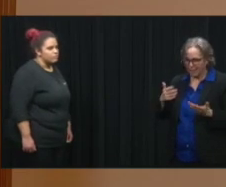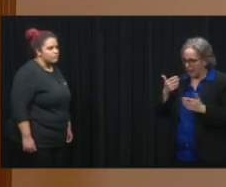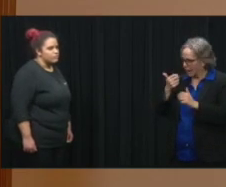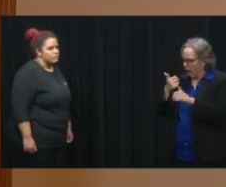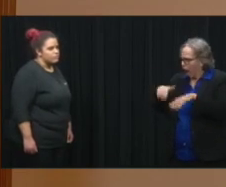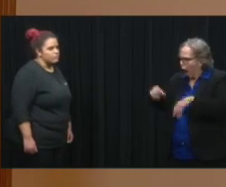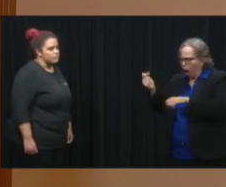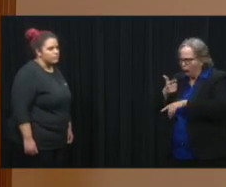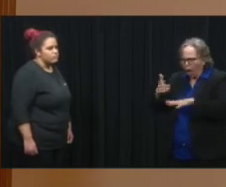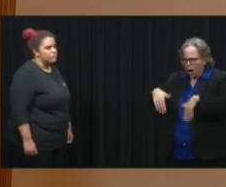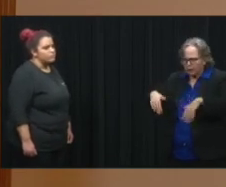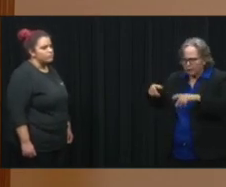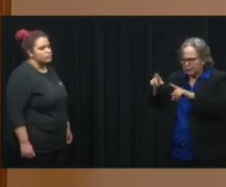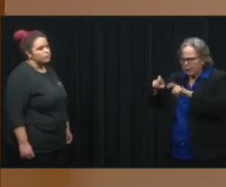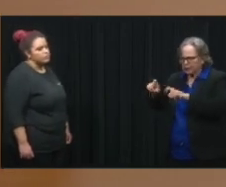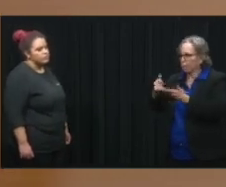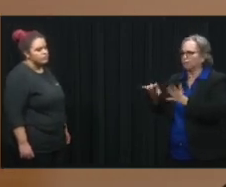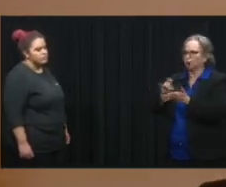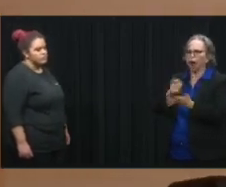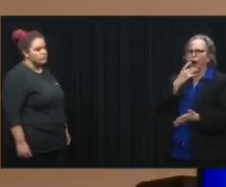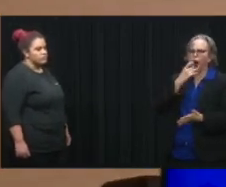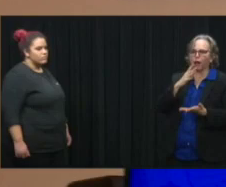it. And I think,